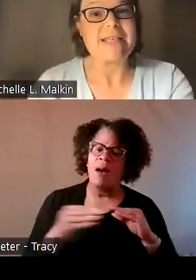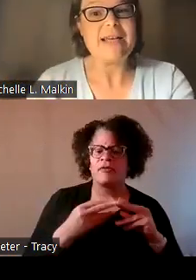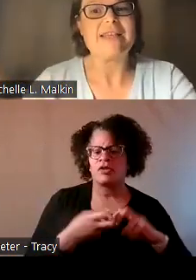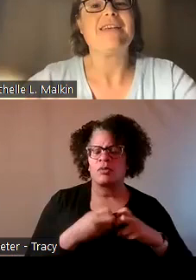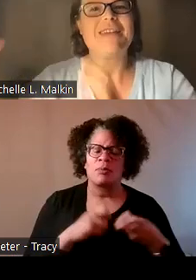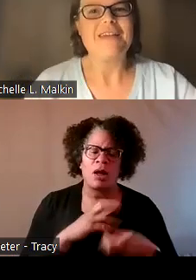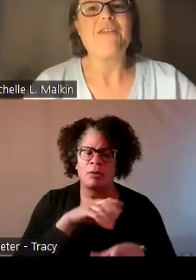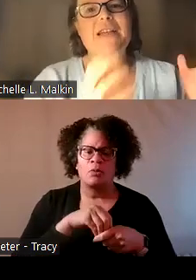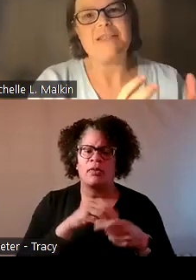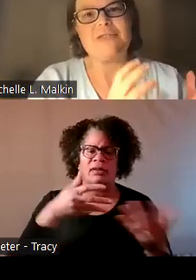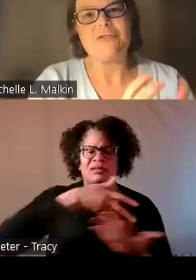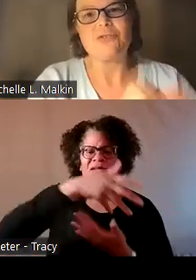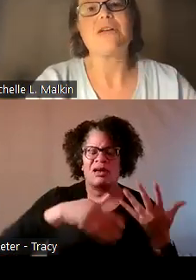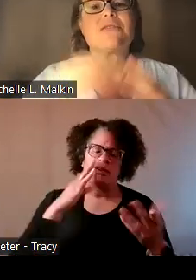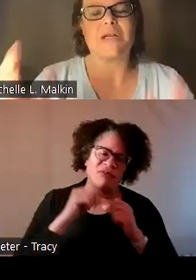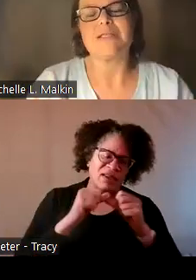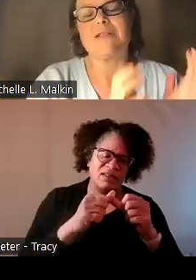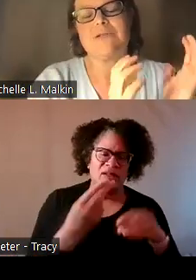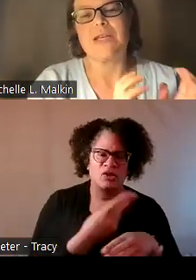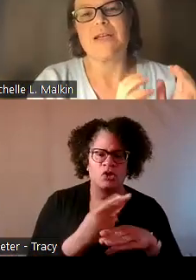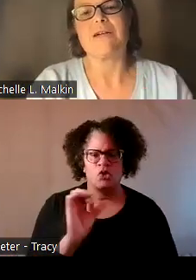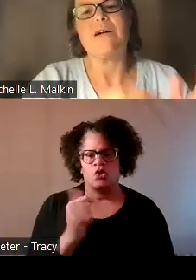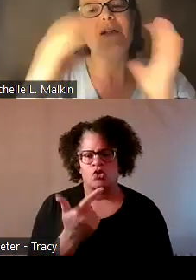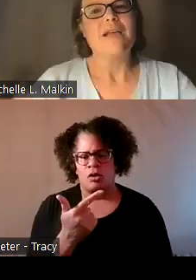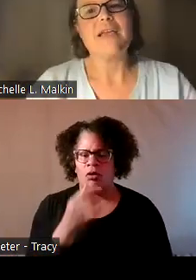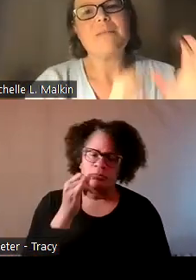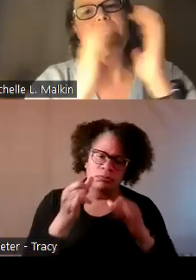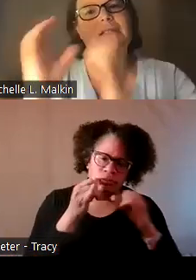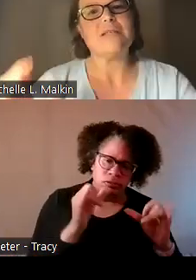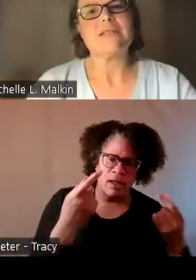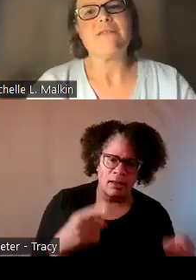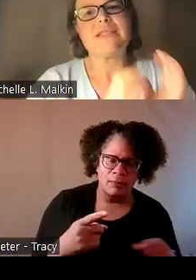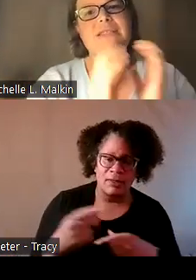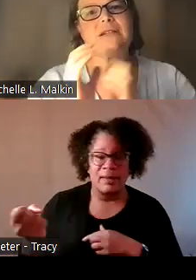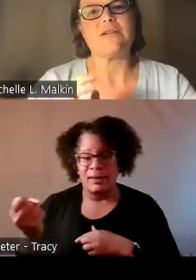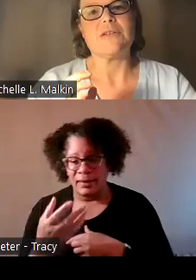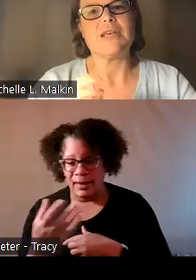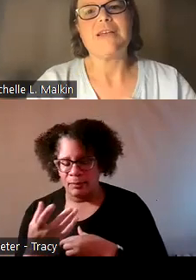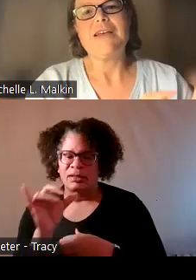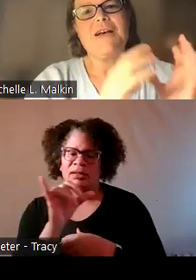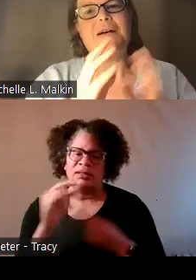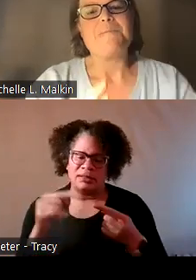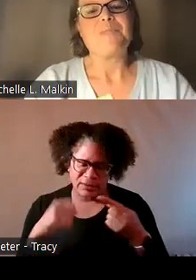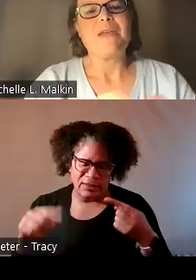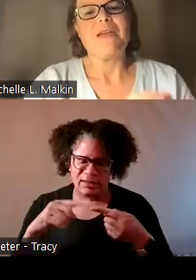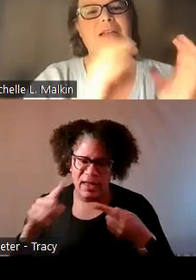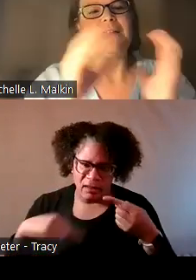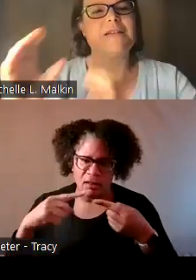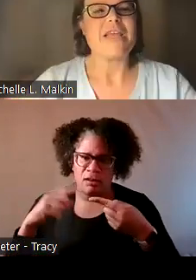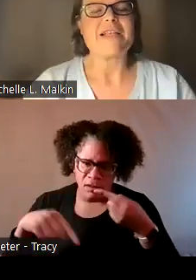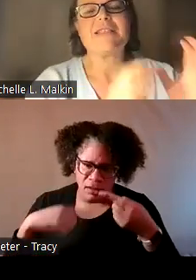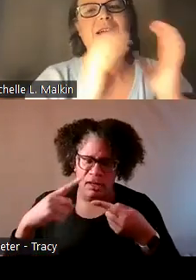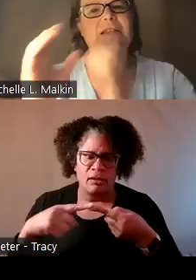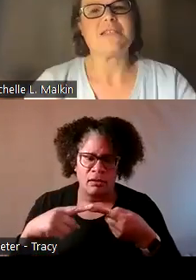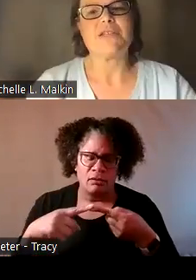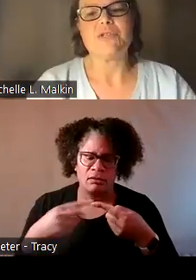in society if I continue doing drugs or continue drinking alcohol. Gambling does have that cyclical thing, and they